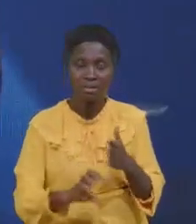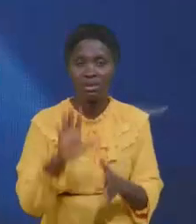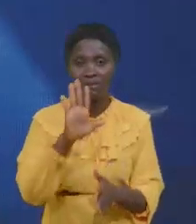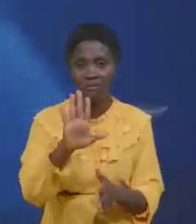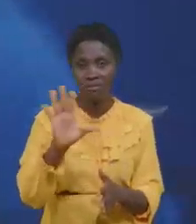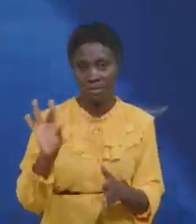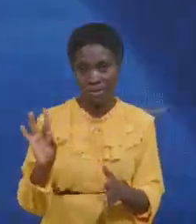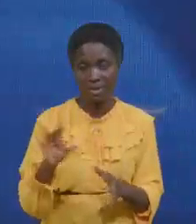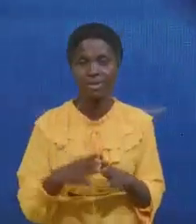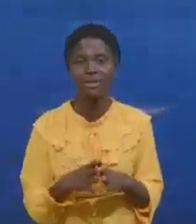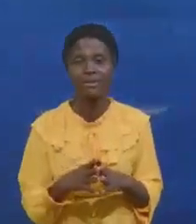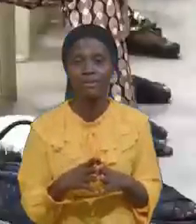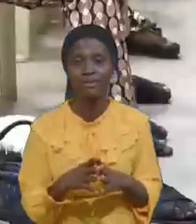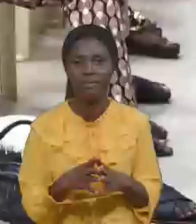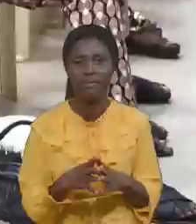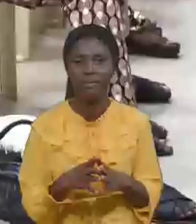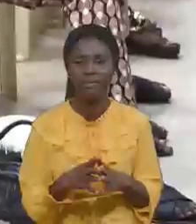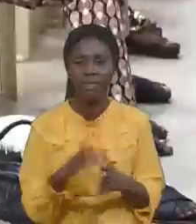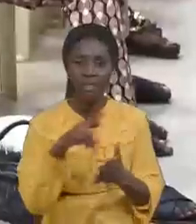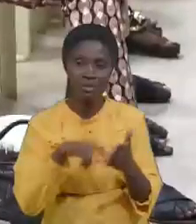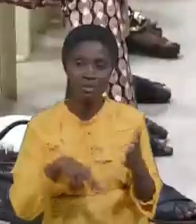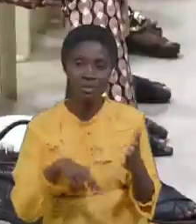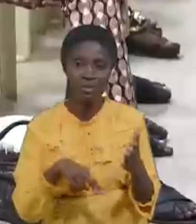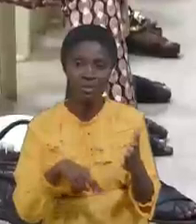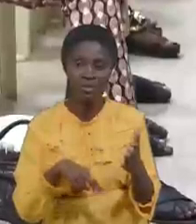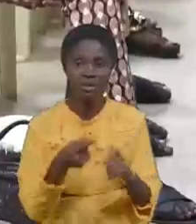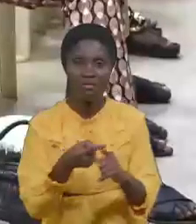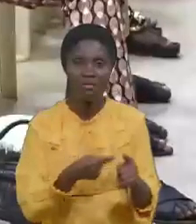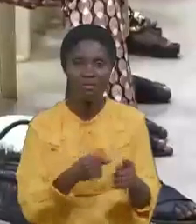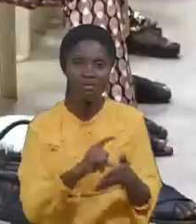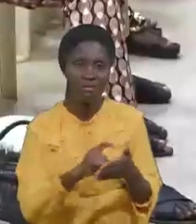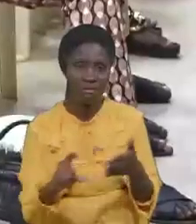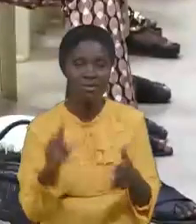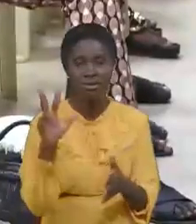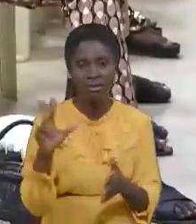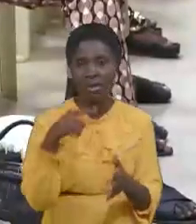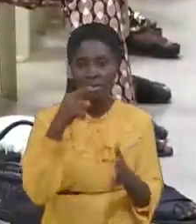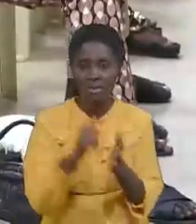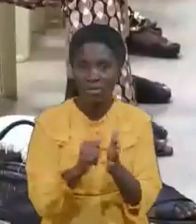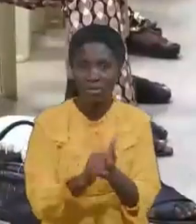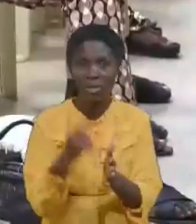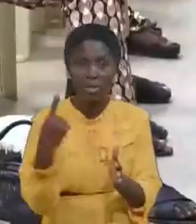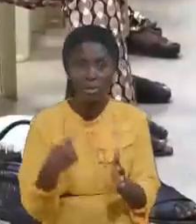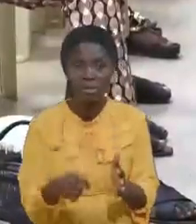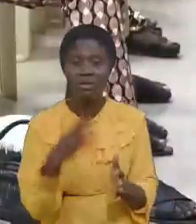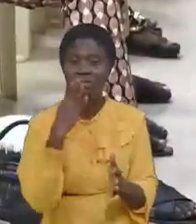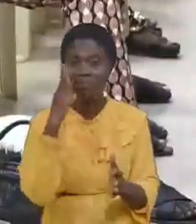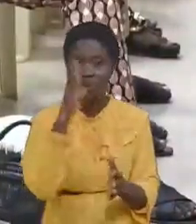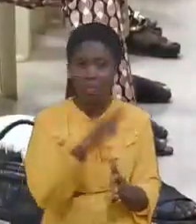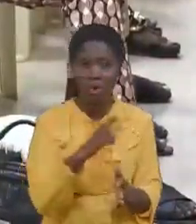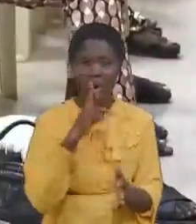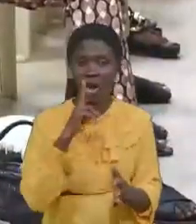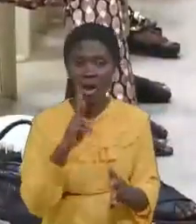58. Psalm 58, I'm reading from verse 3. It says, the wicked are